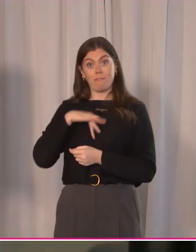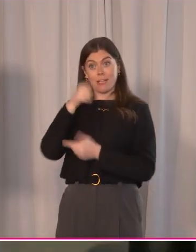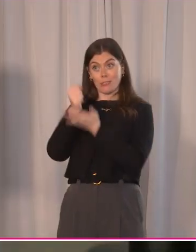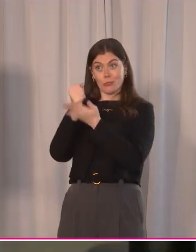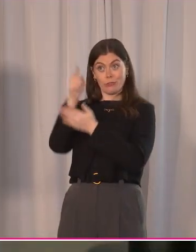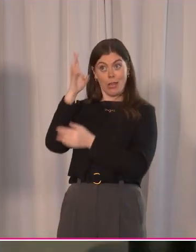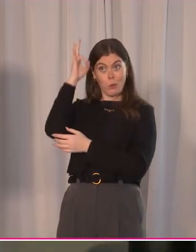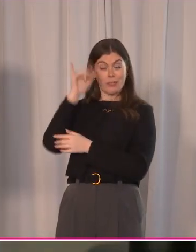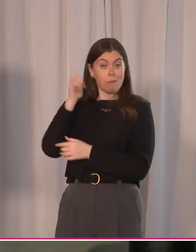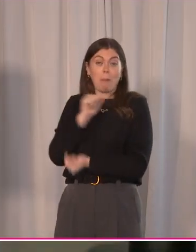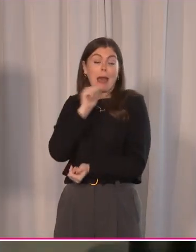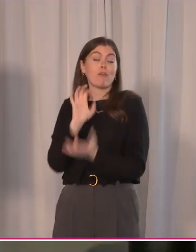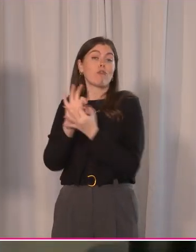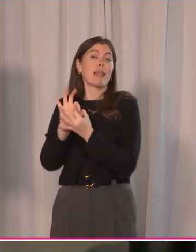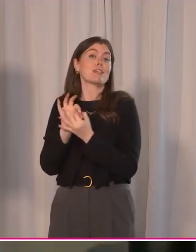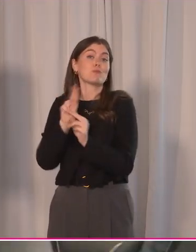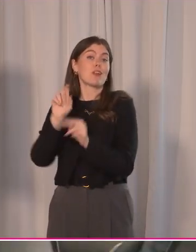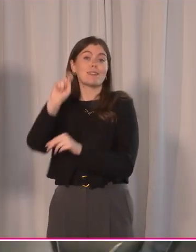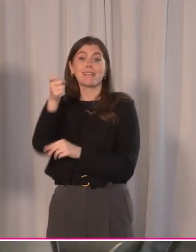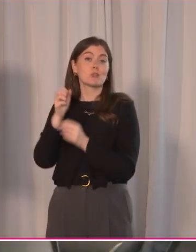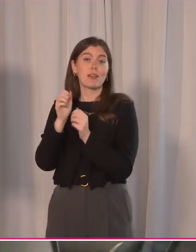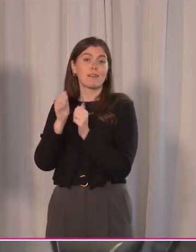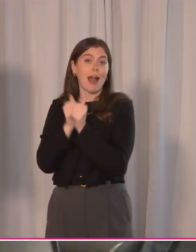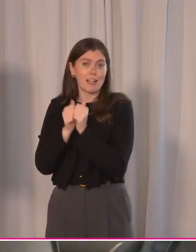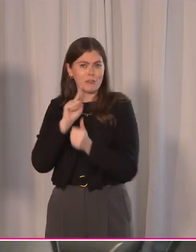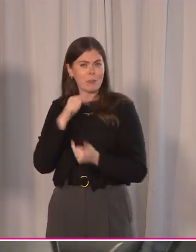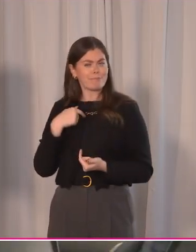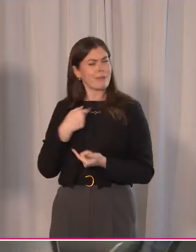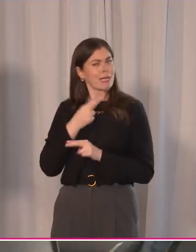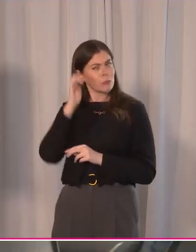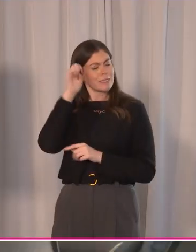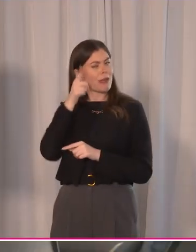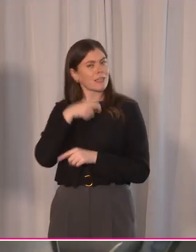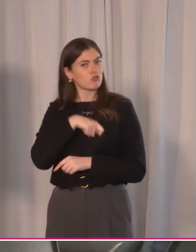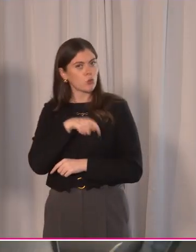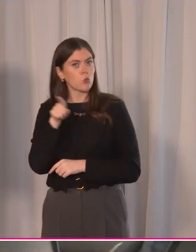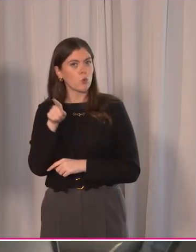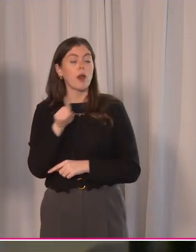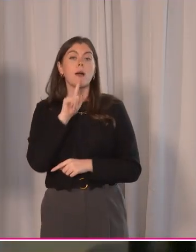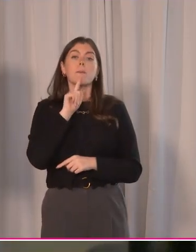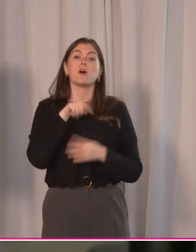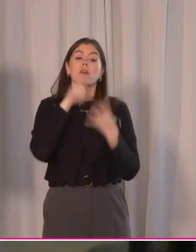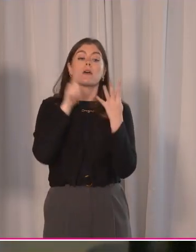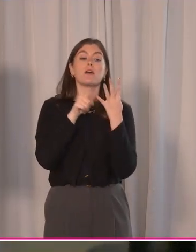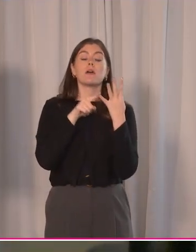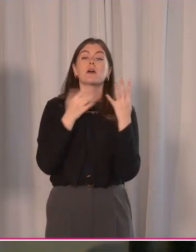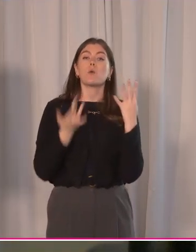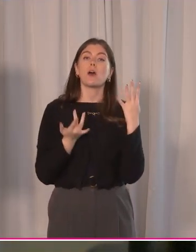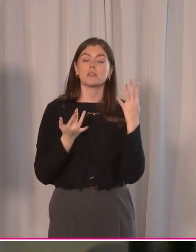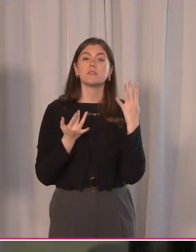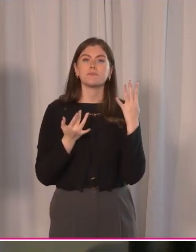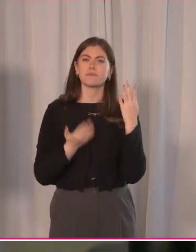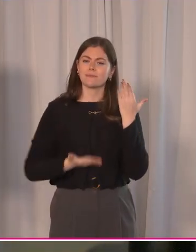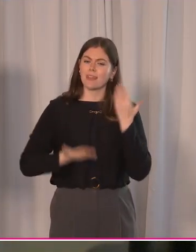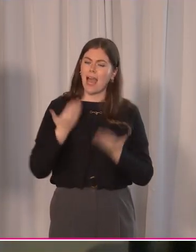have relationships or not sexually active, but I don't suspect that that's true. And then the next bit, the final bit, was how they value